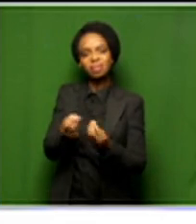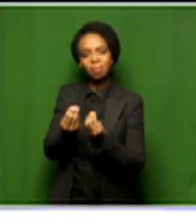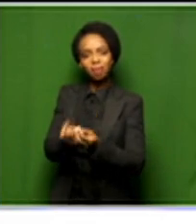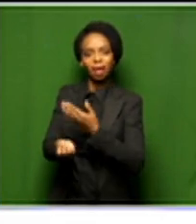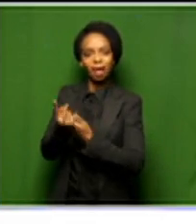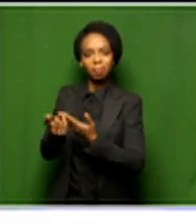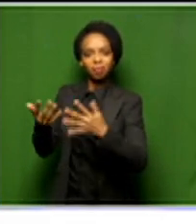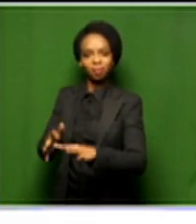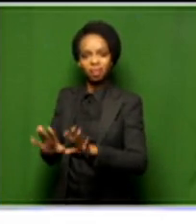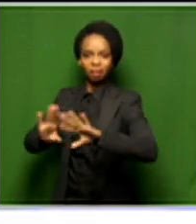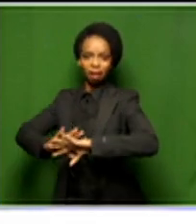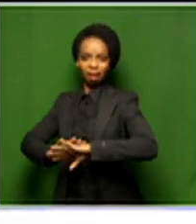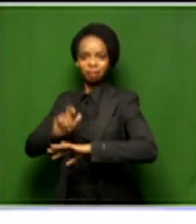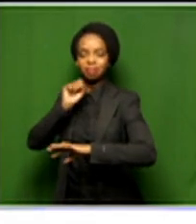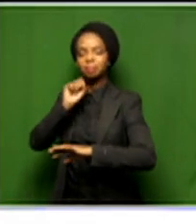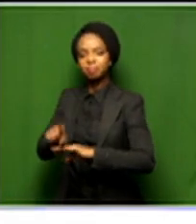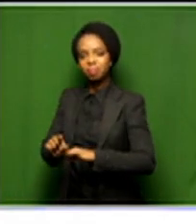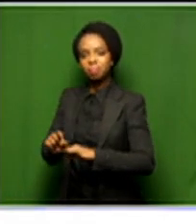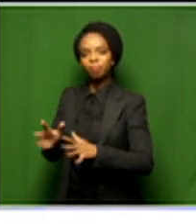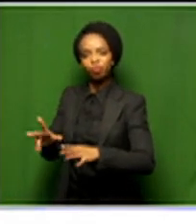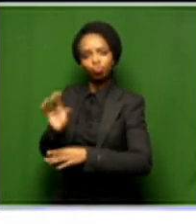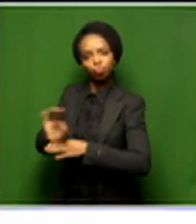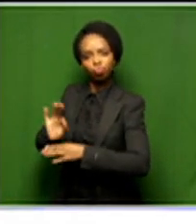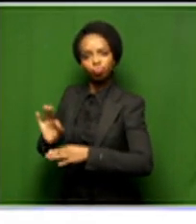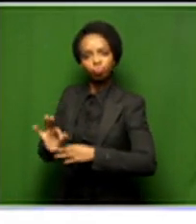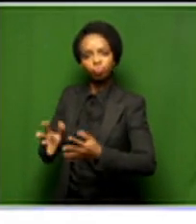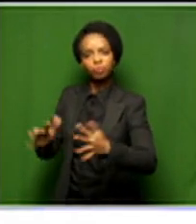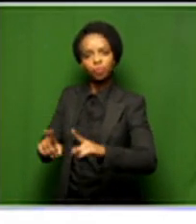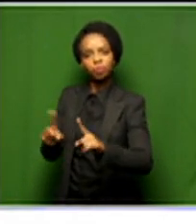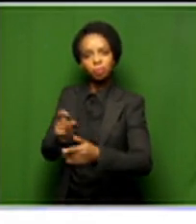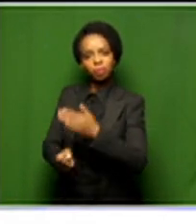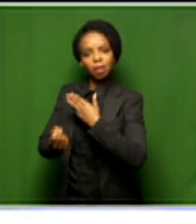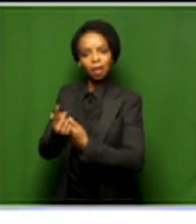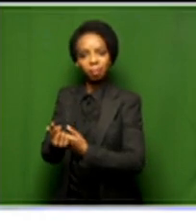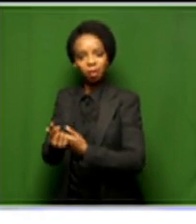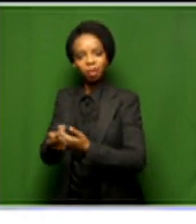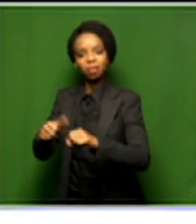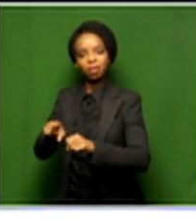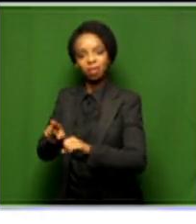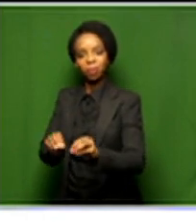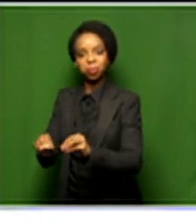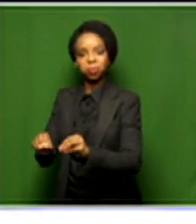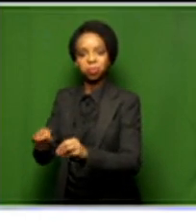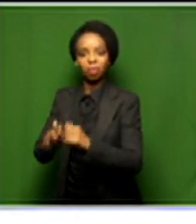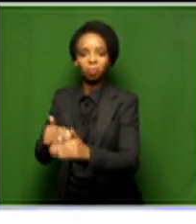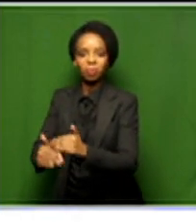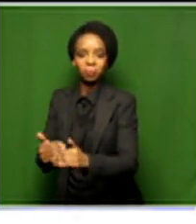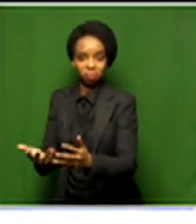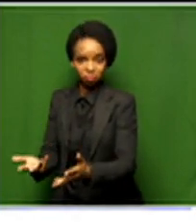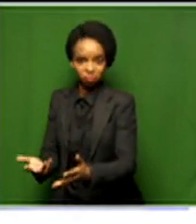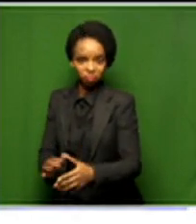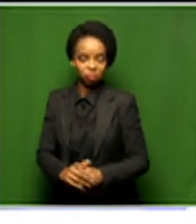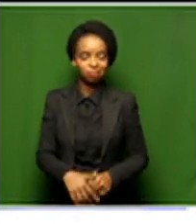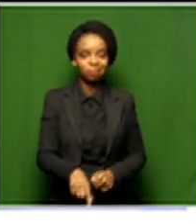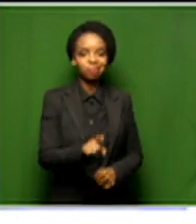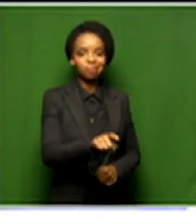had happened to a structure that was set up, and that obviously delays the process of voting. This is the 10th